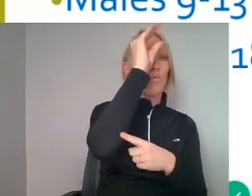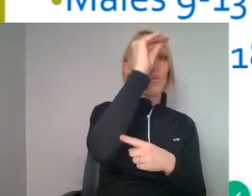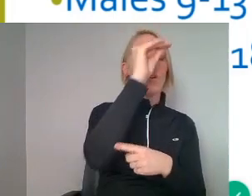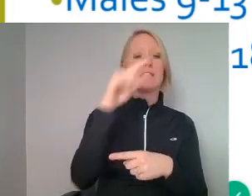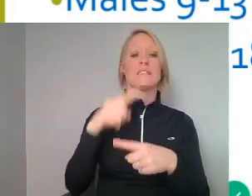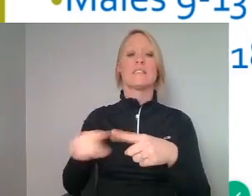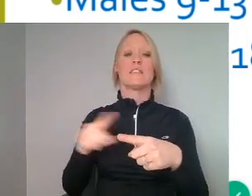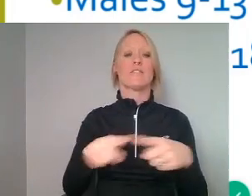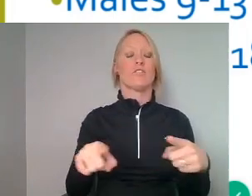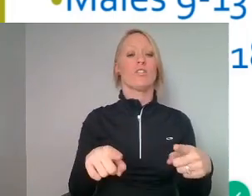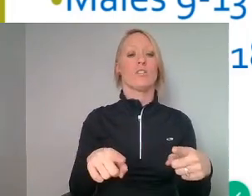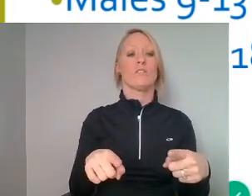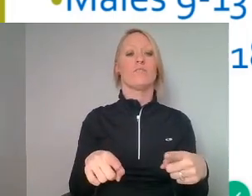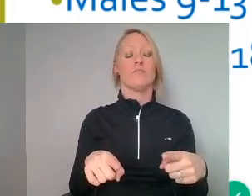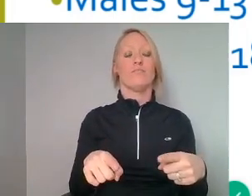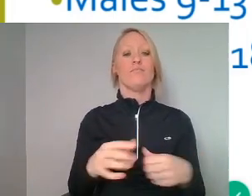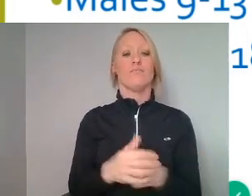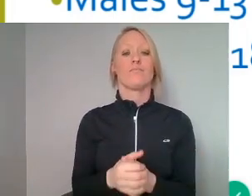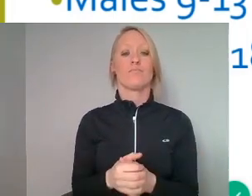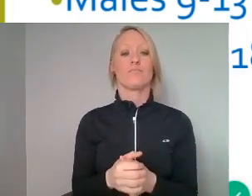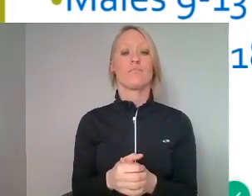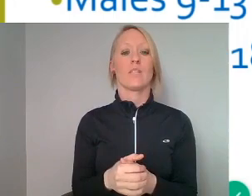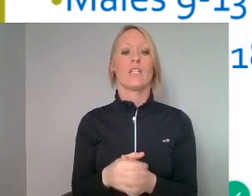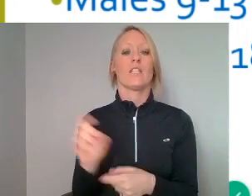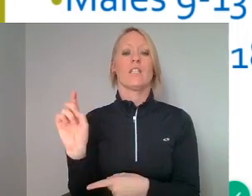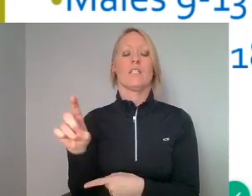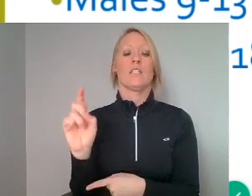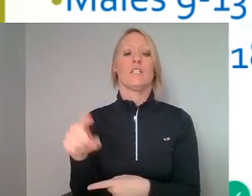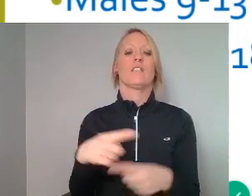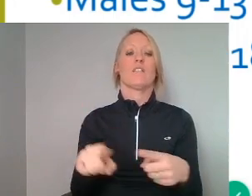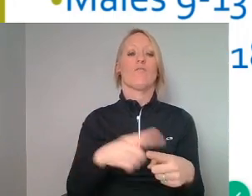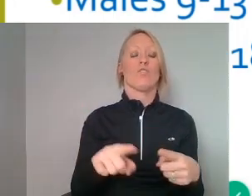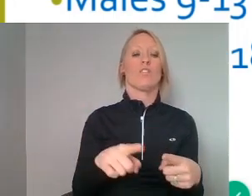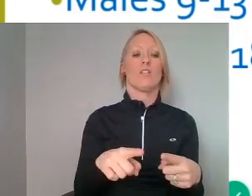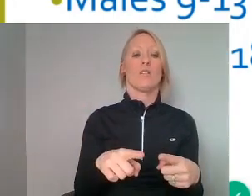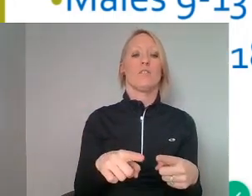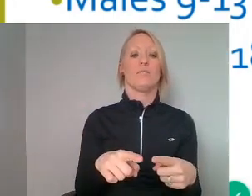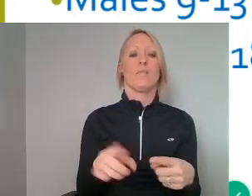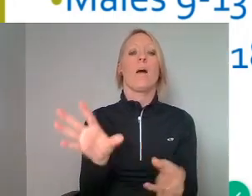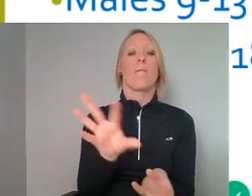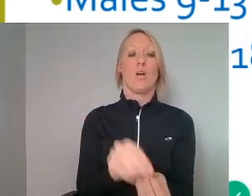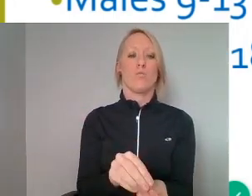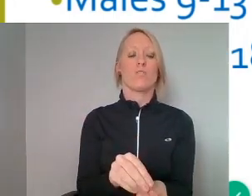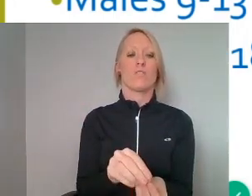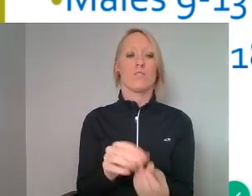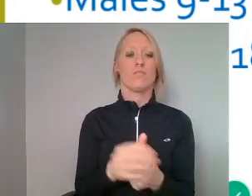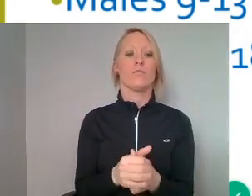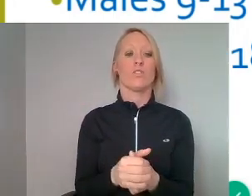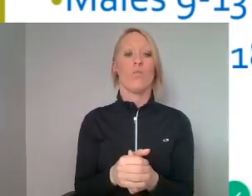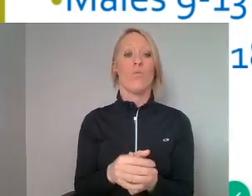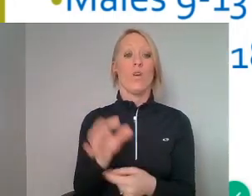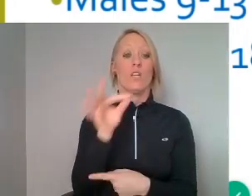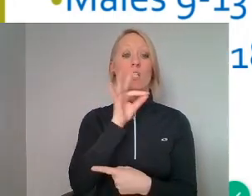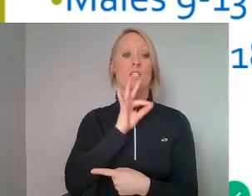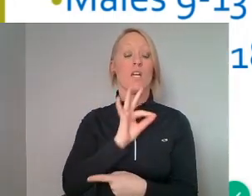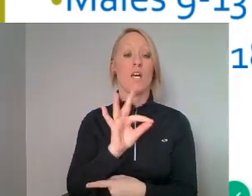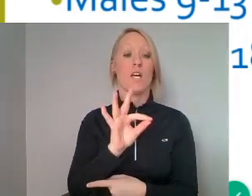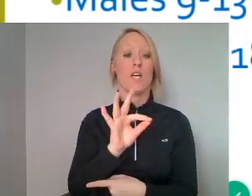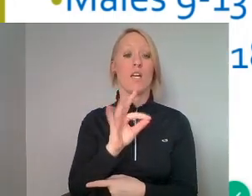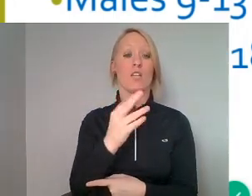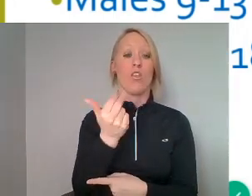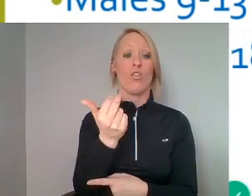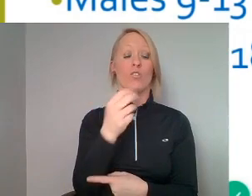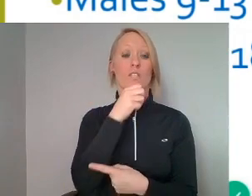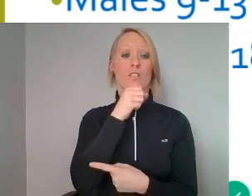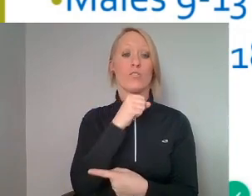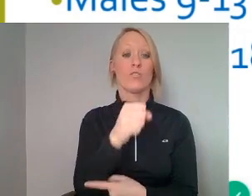you're falling in like that 2-cup range, maybe going to 2.5 cups. And the reason why like older males